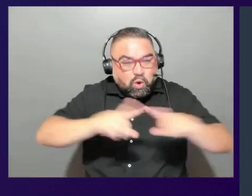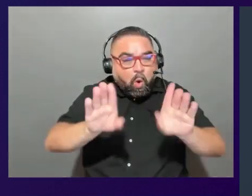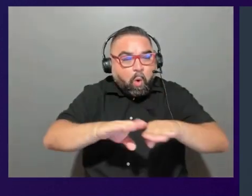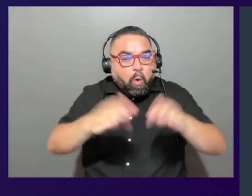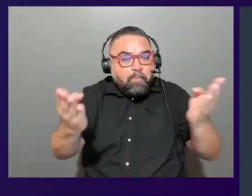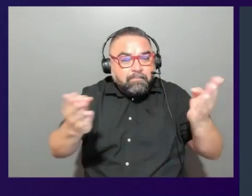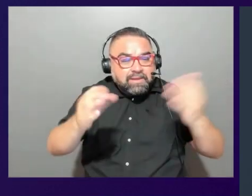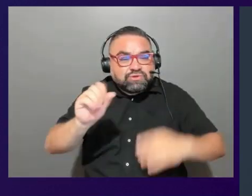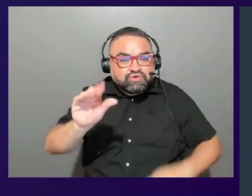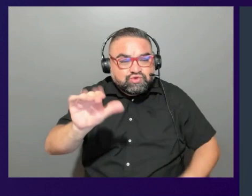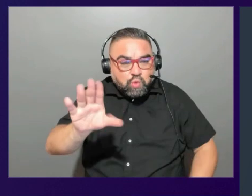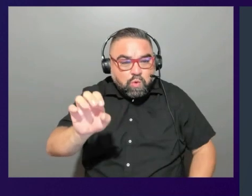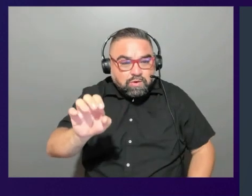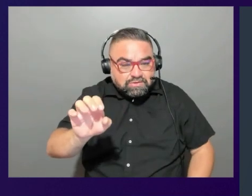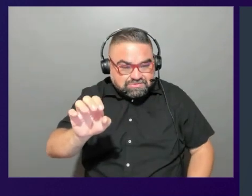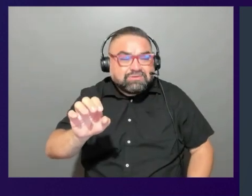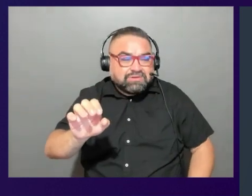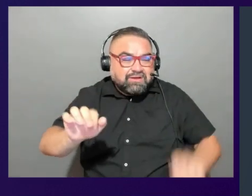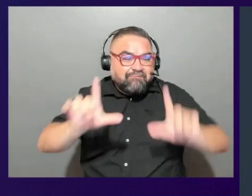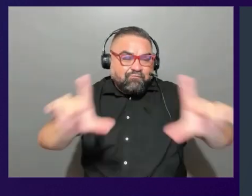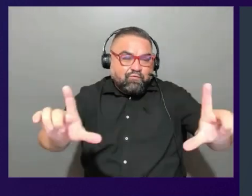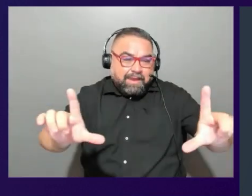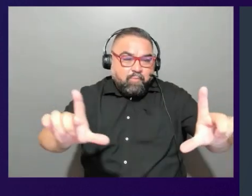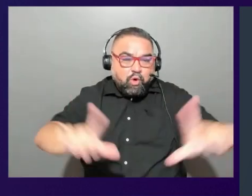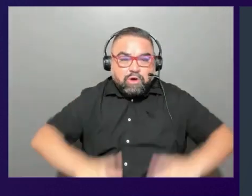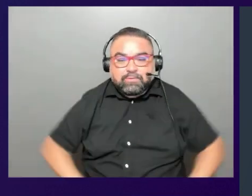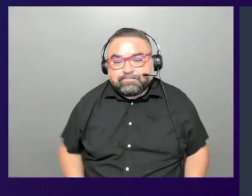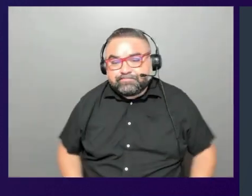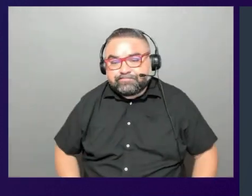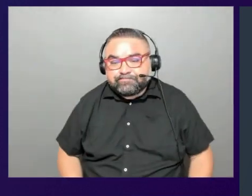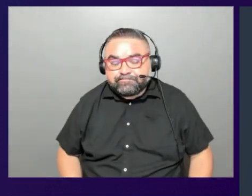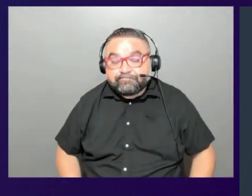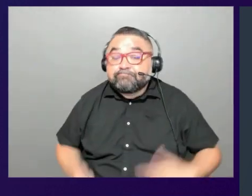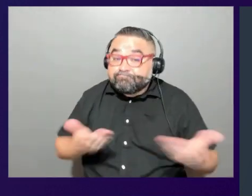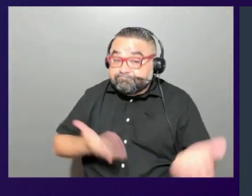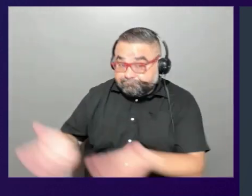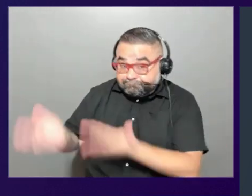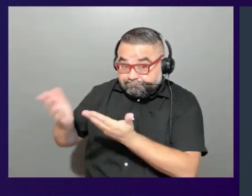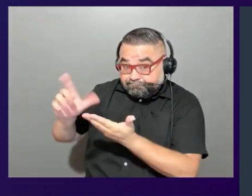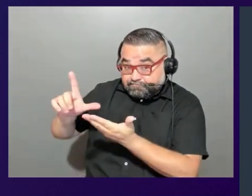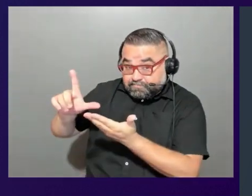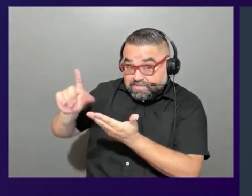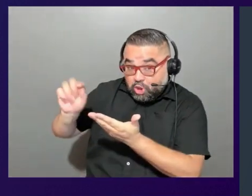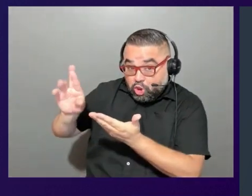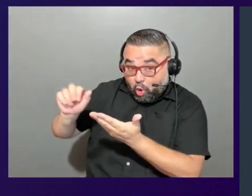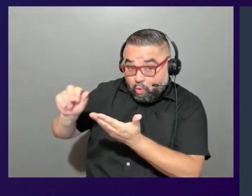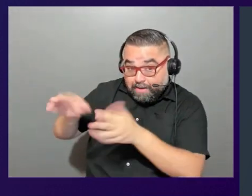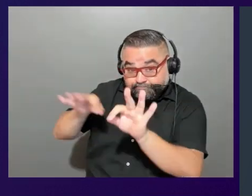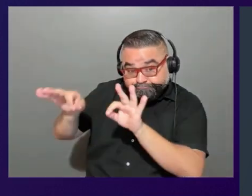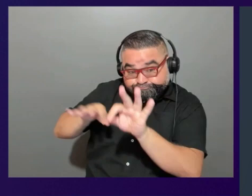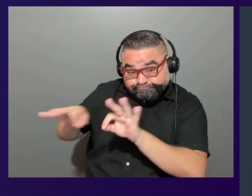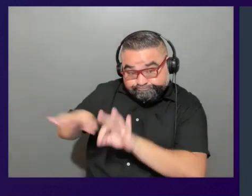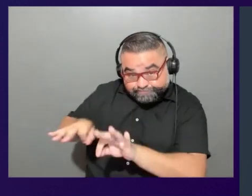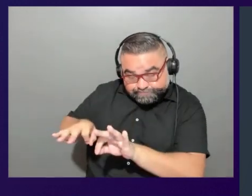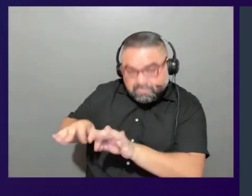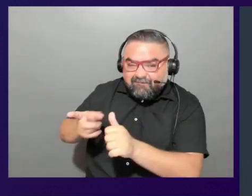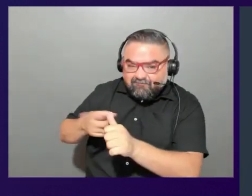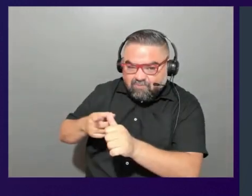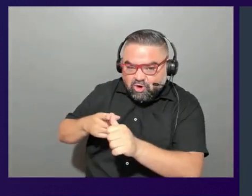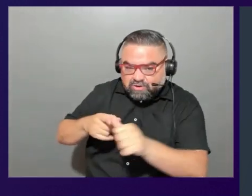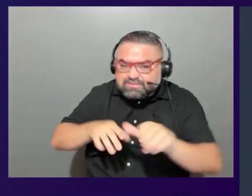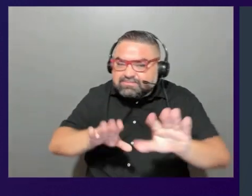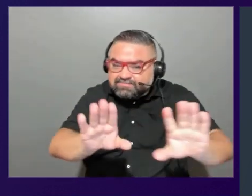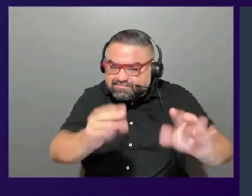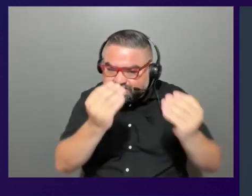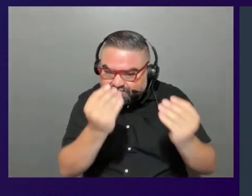So, to kind of wrap up and, hand it off to Laura to go deeper, the storage requirements for AI ML training